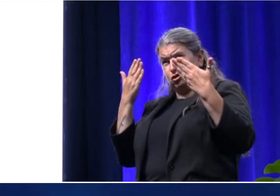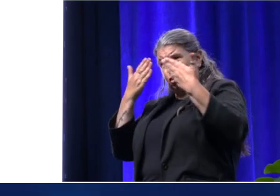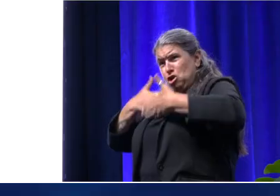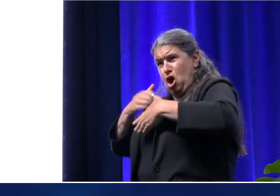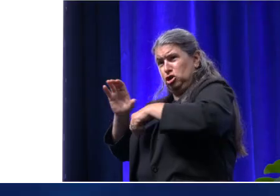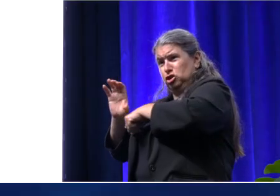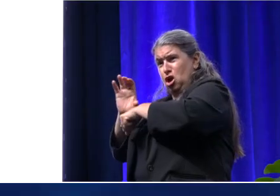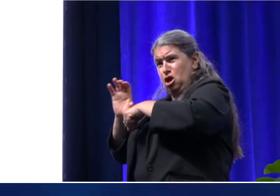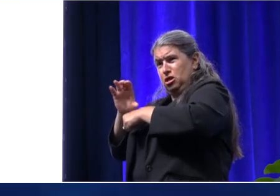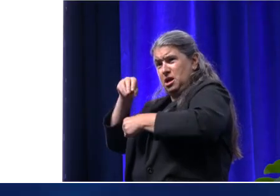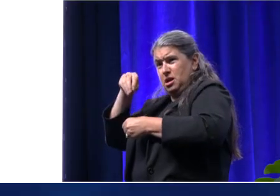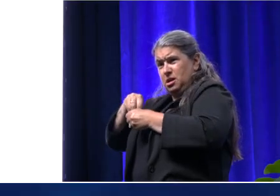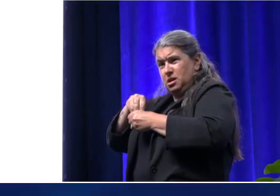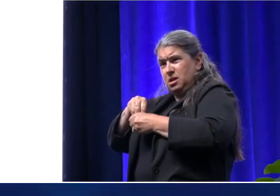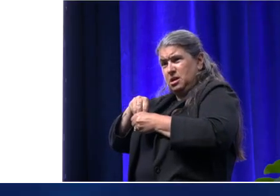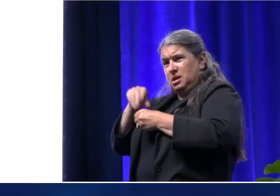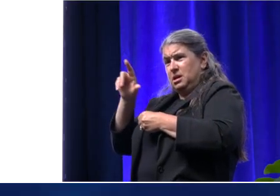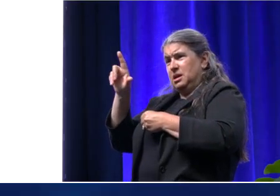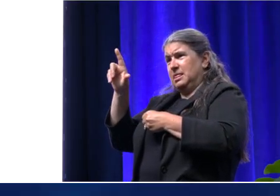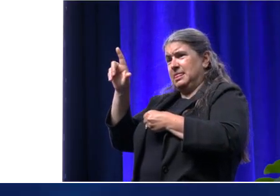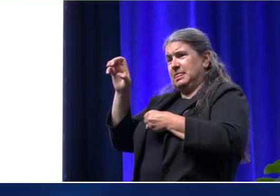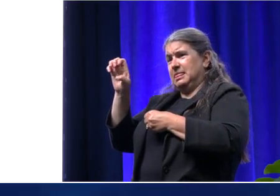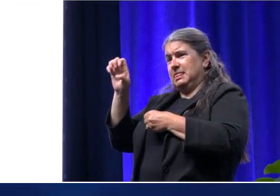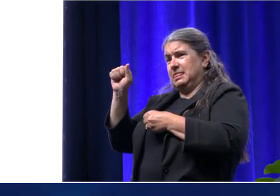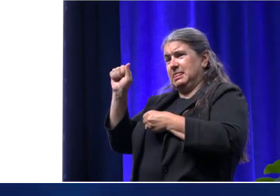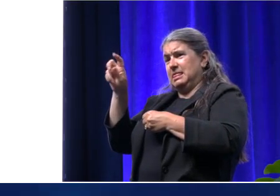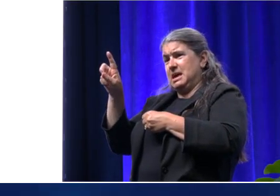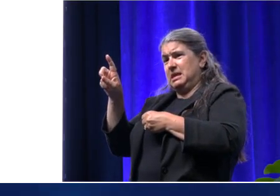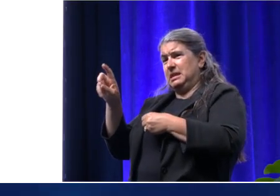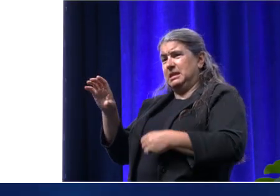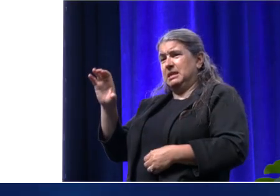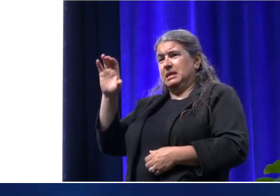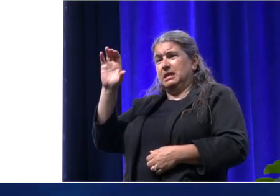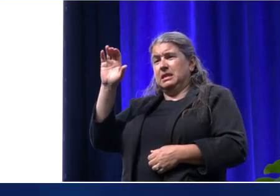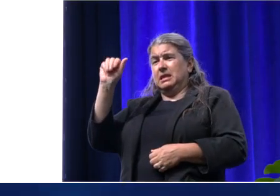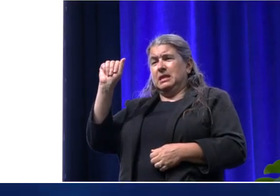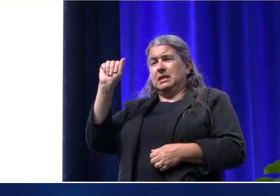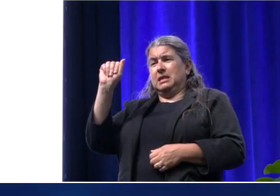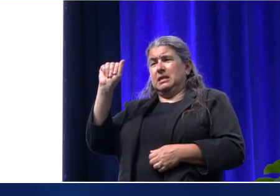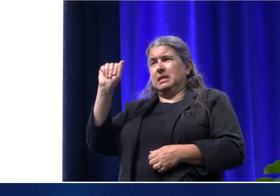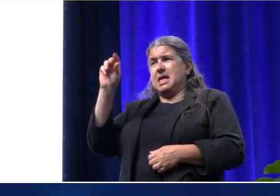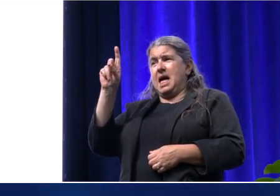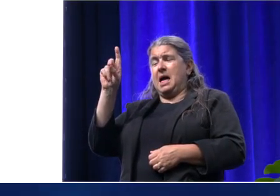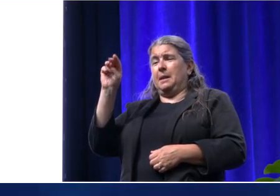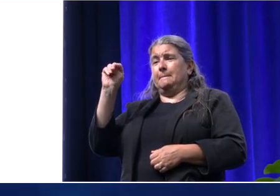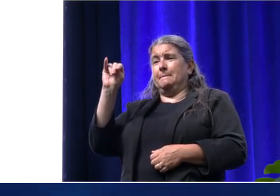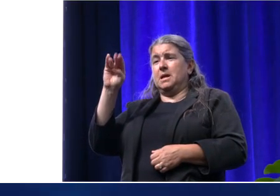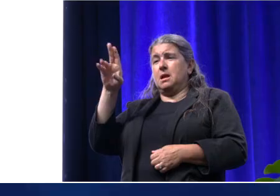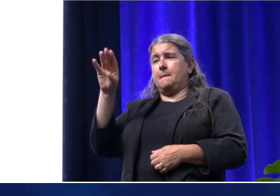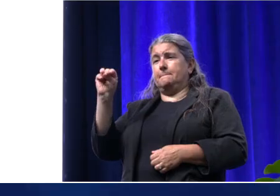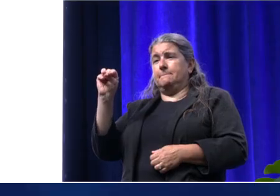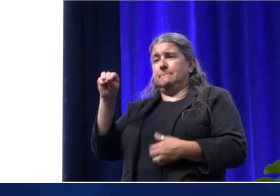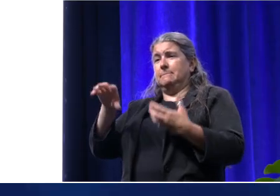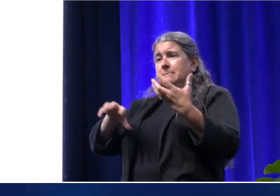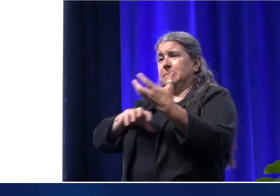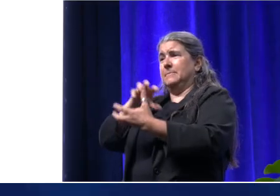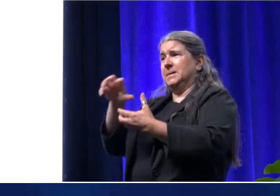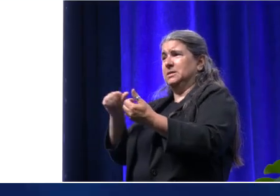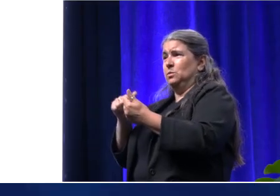things that are bad for kids' brains, like drugs, but also cadmium and lead is also not something